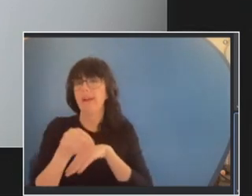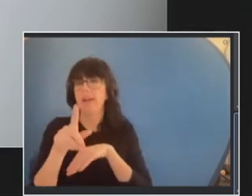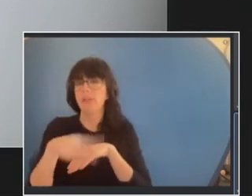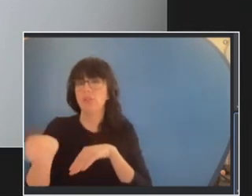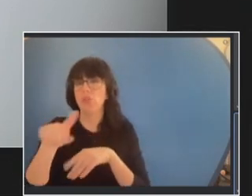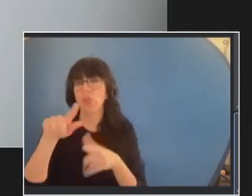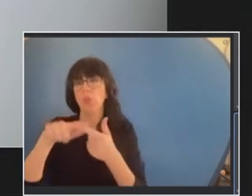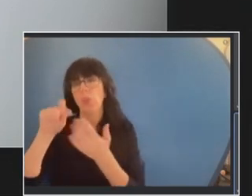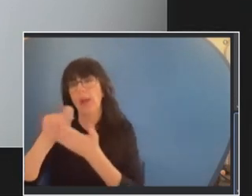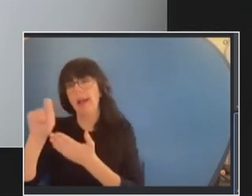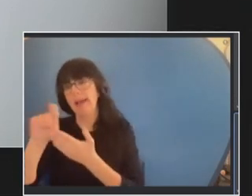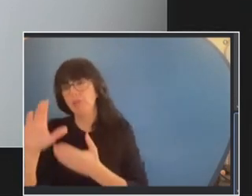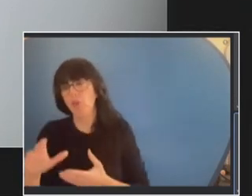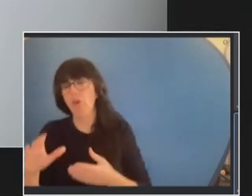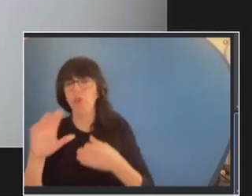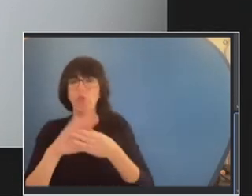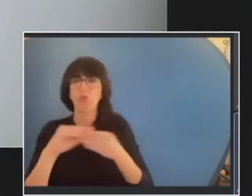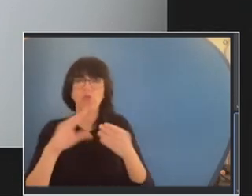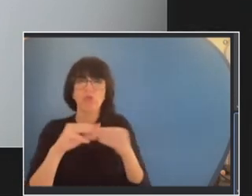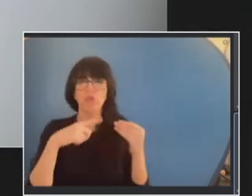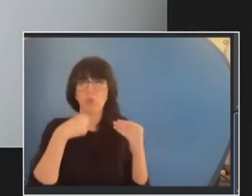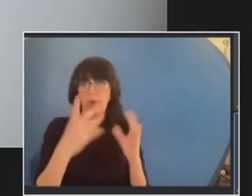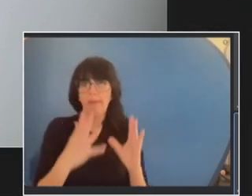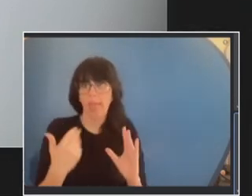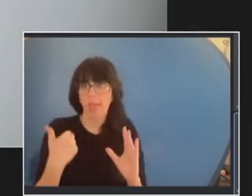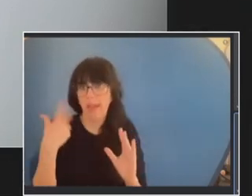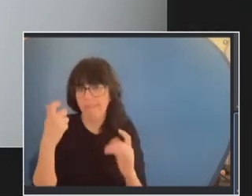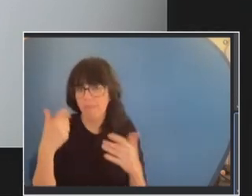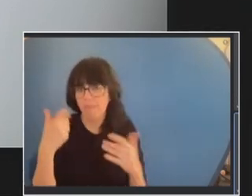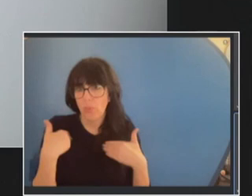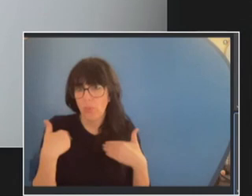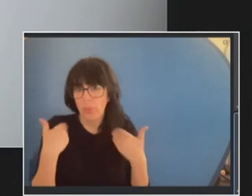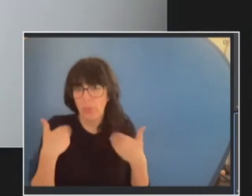and storyteller, have for our youth today?